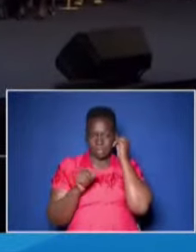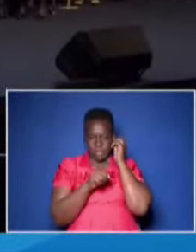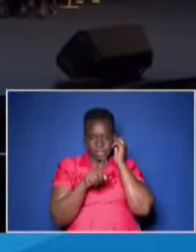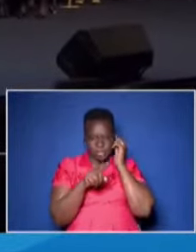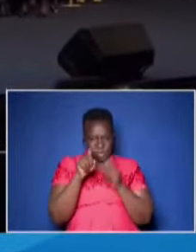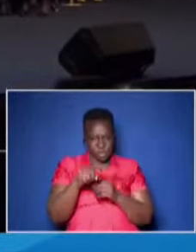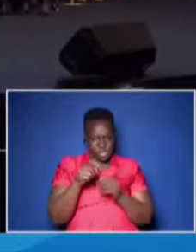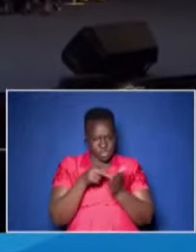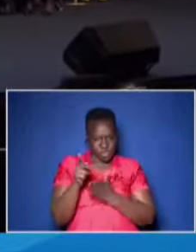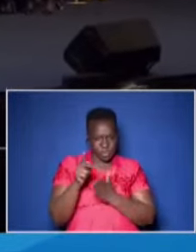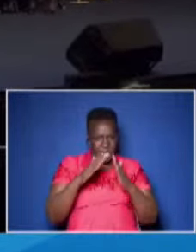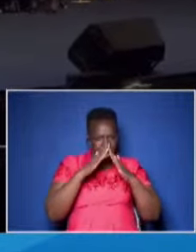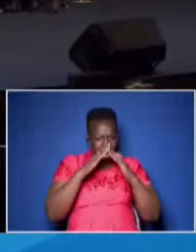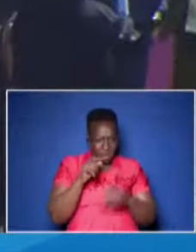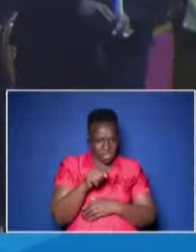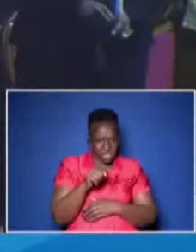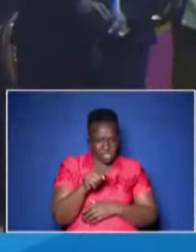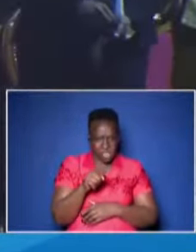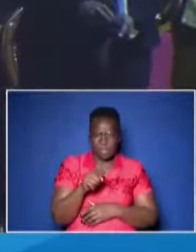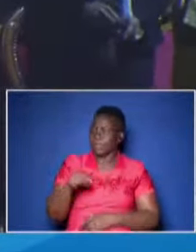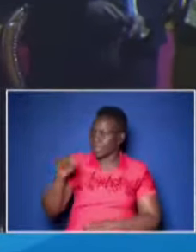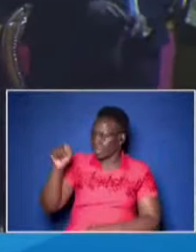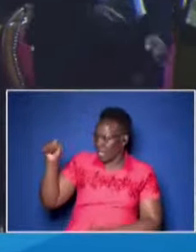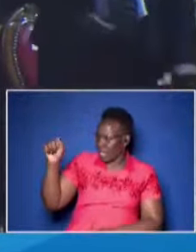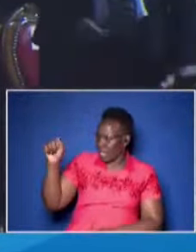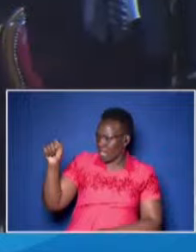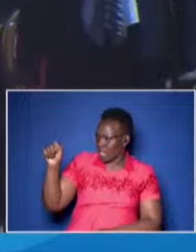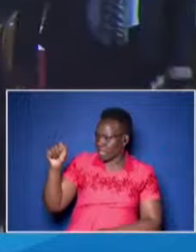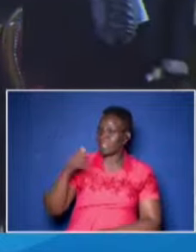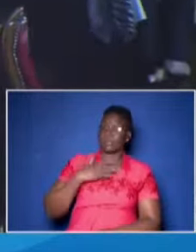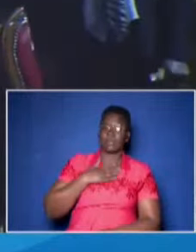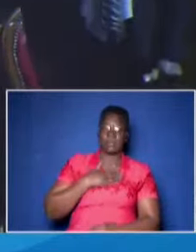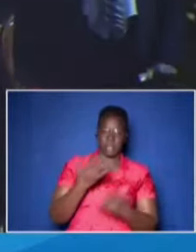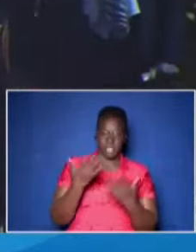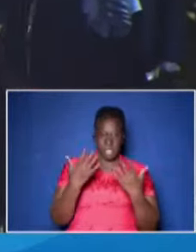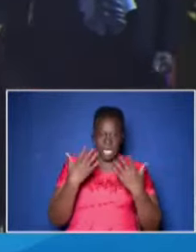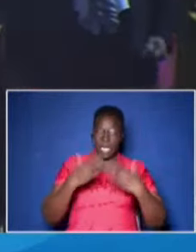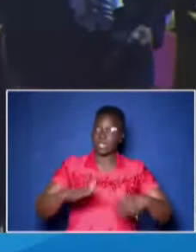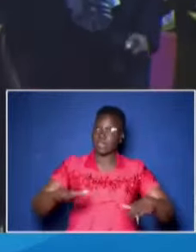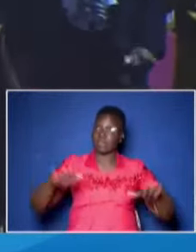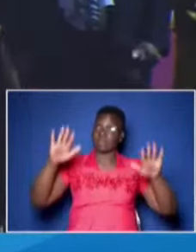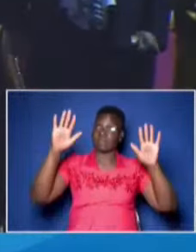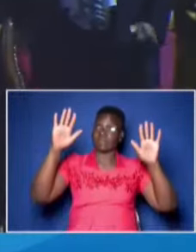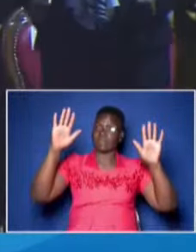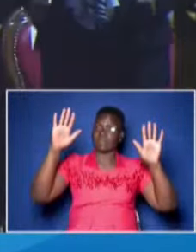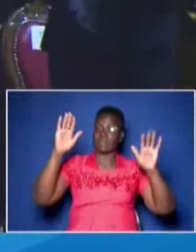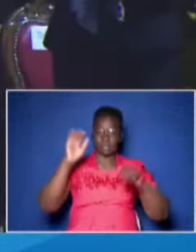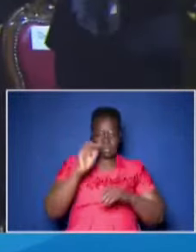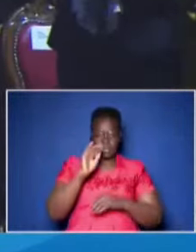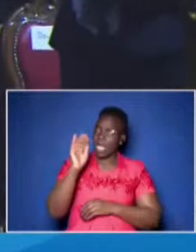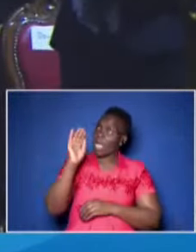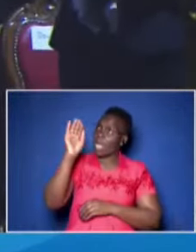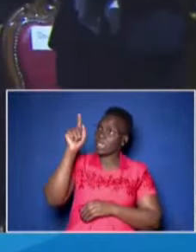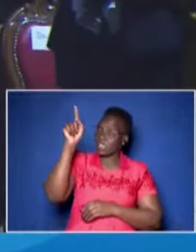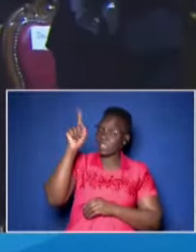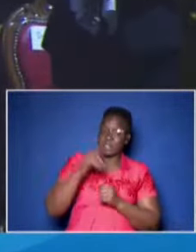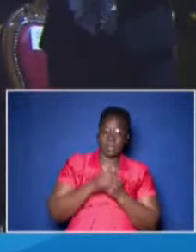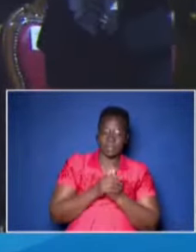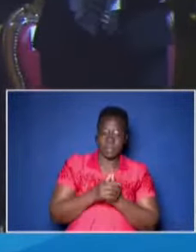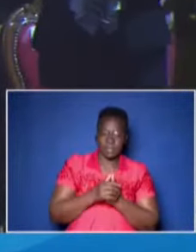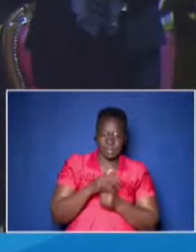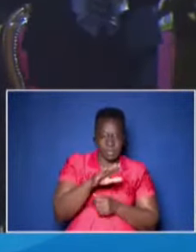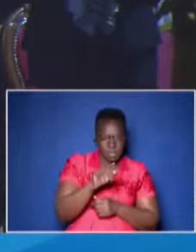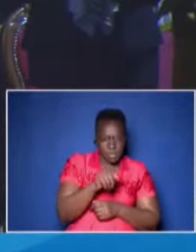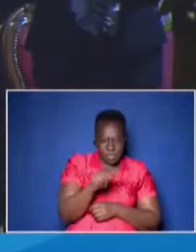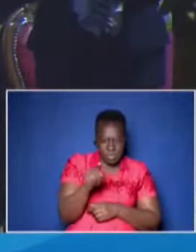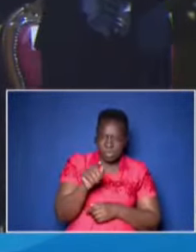house lift your hands and ask God come on your hands and ask God ask him now in faith ask